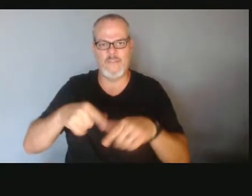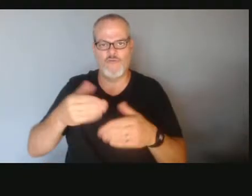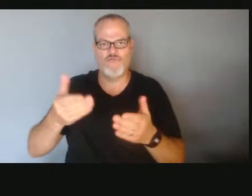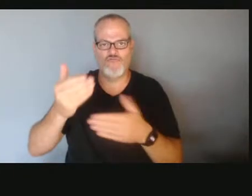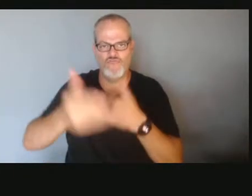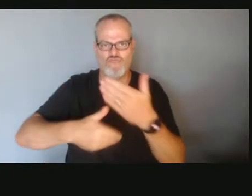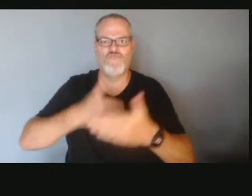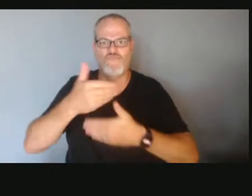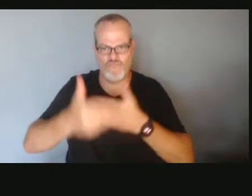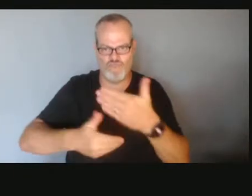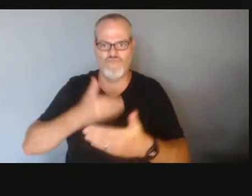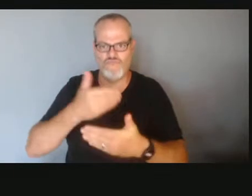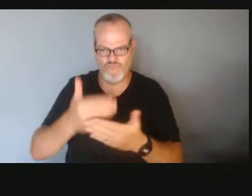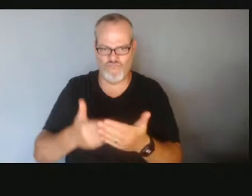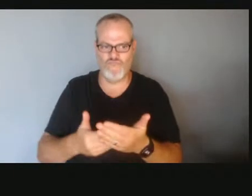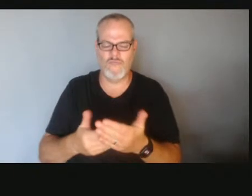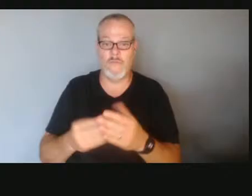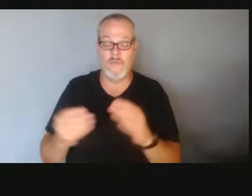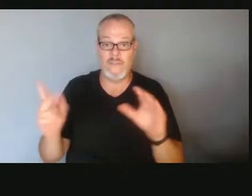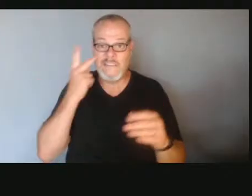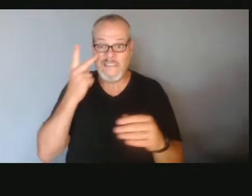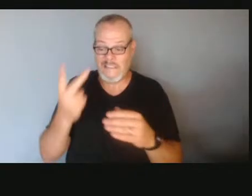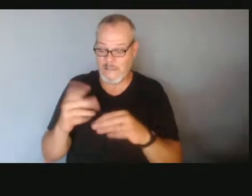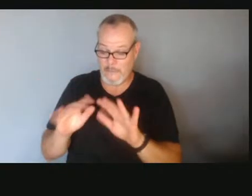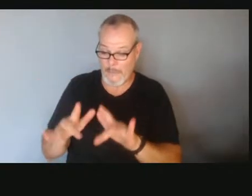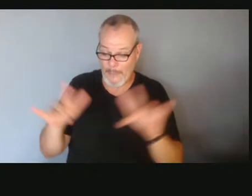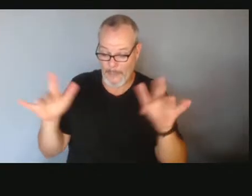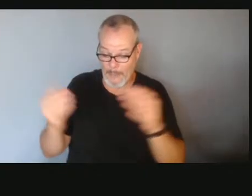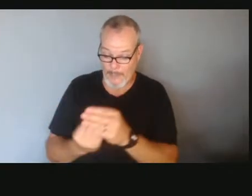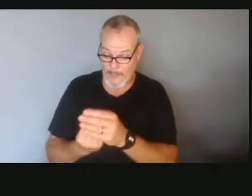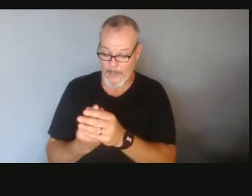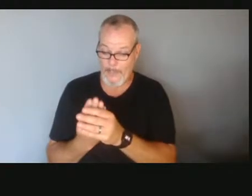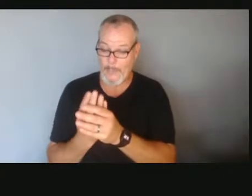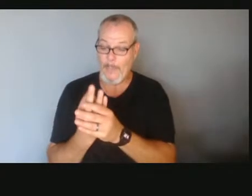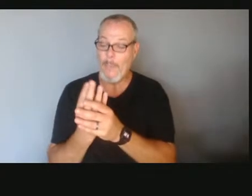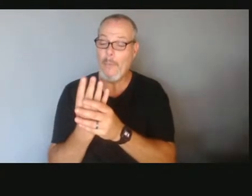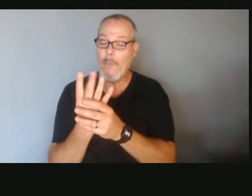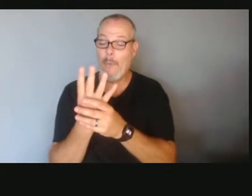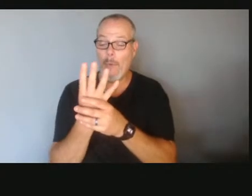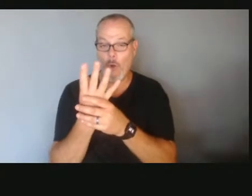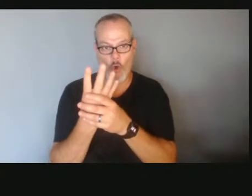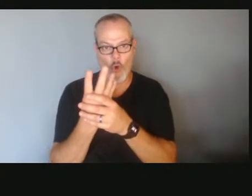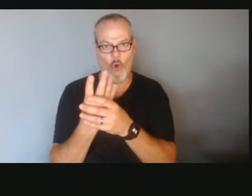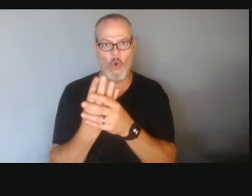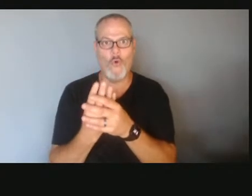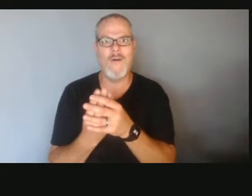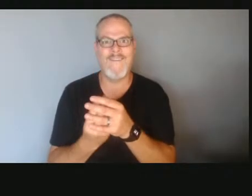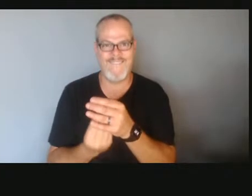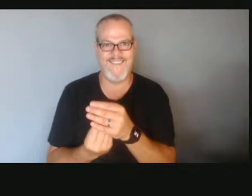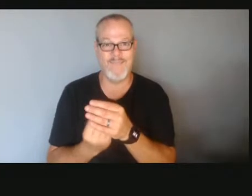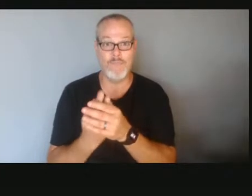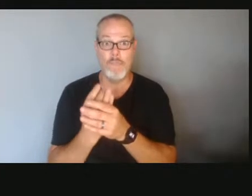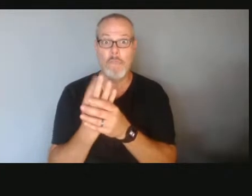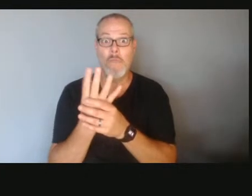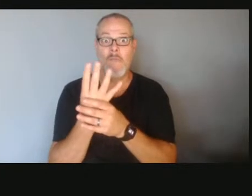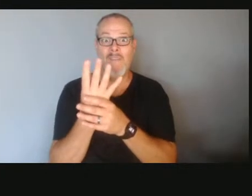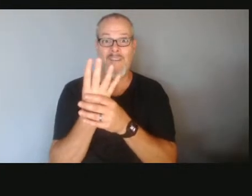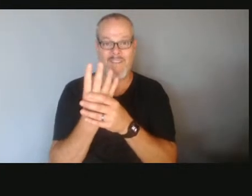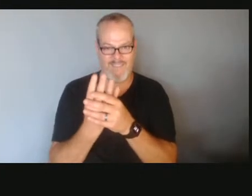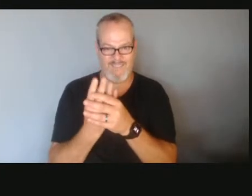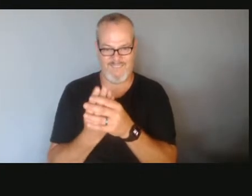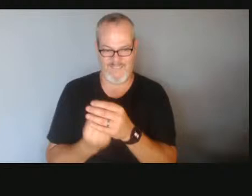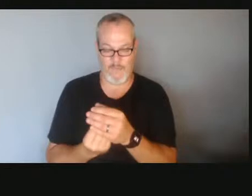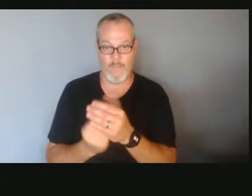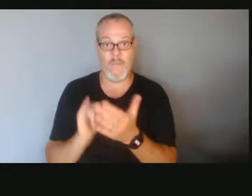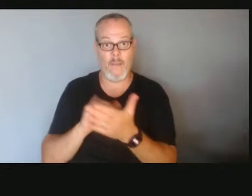can rise more easily because it's not being held down by the denser stuff on top. So that process